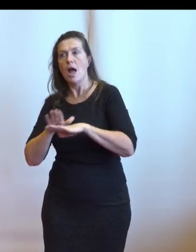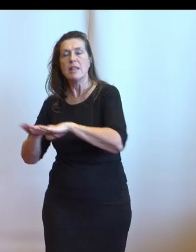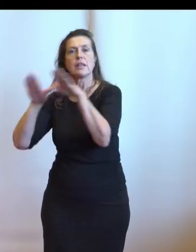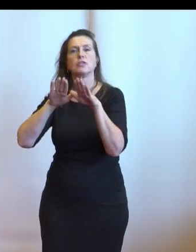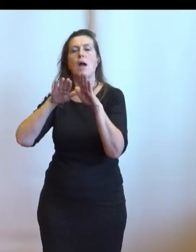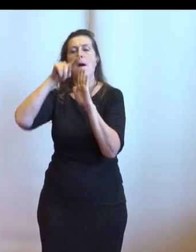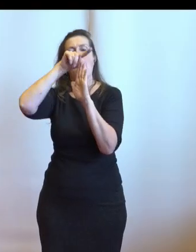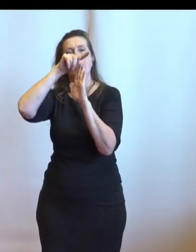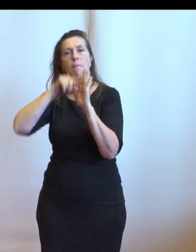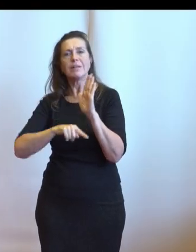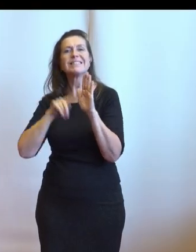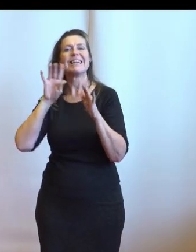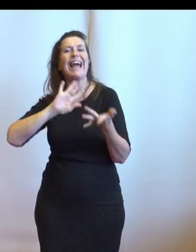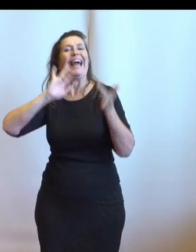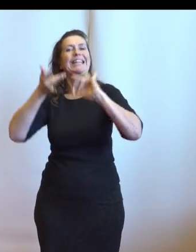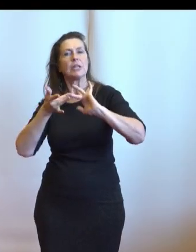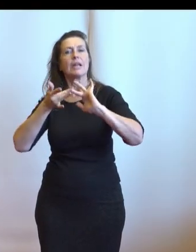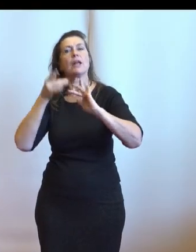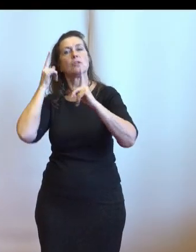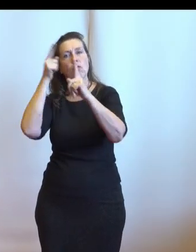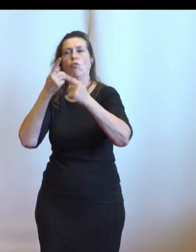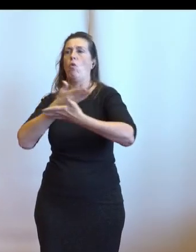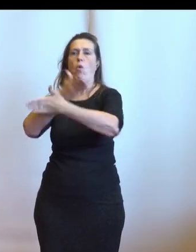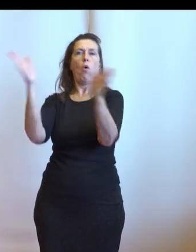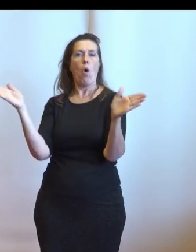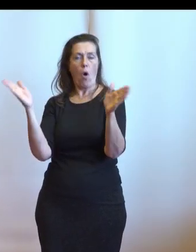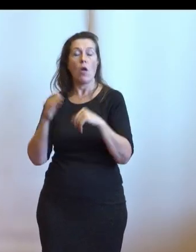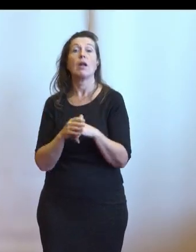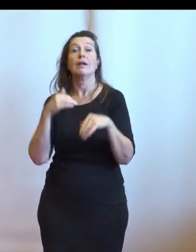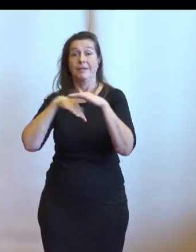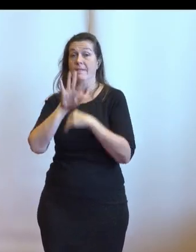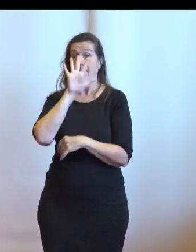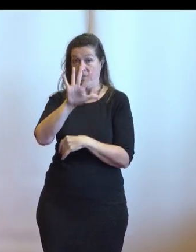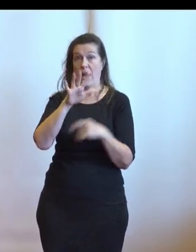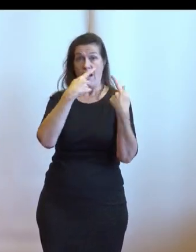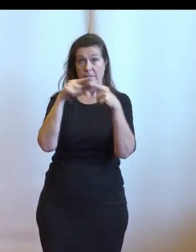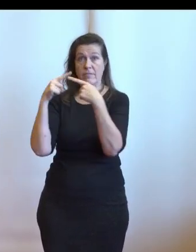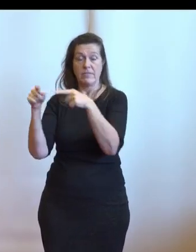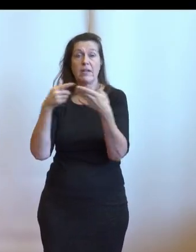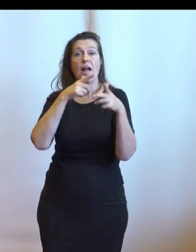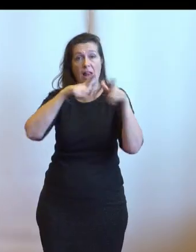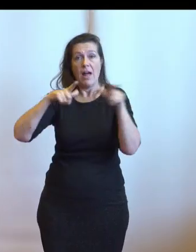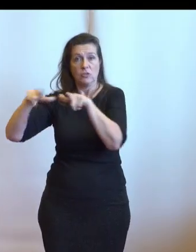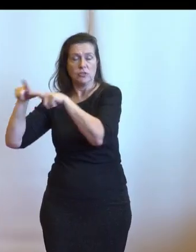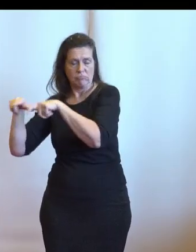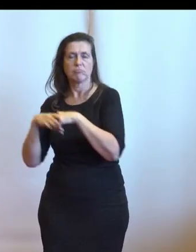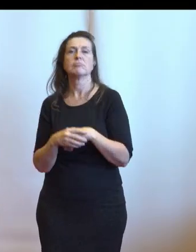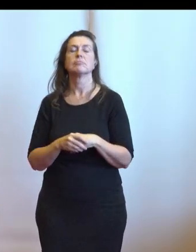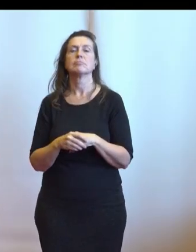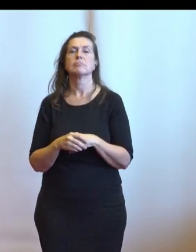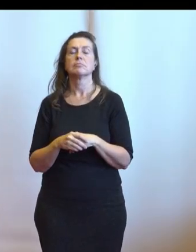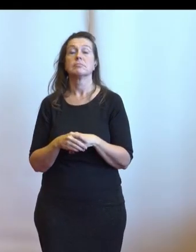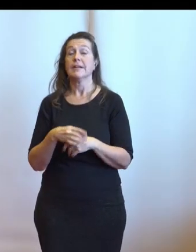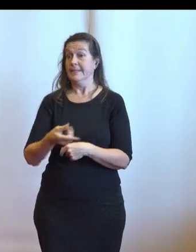for All, also available already in 5 UN languages. And just to let you know that